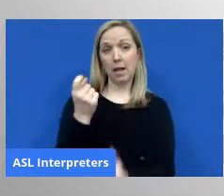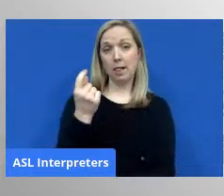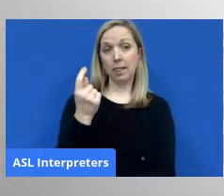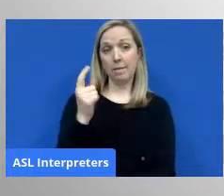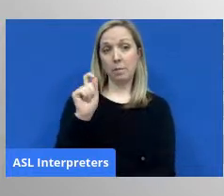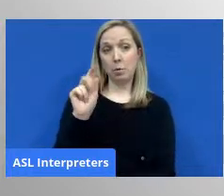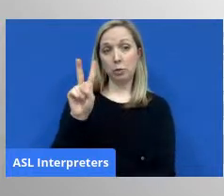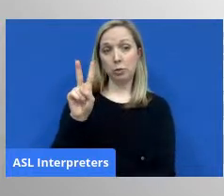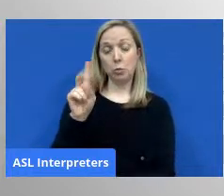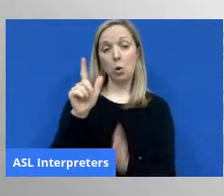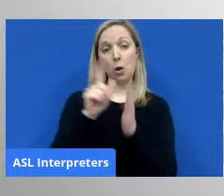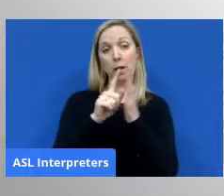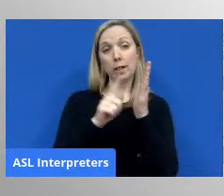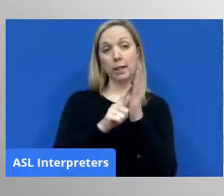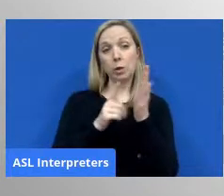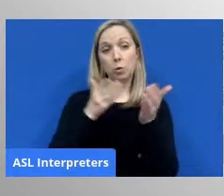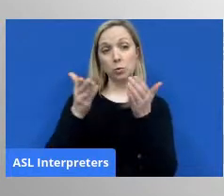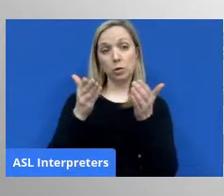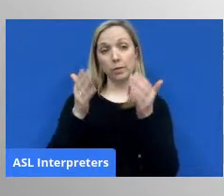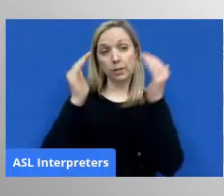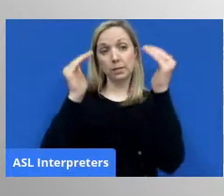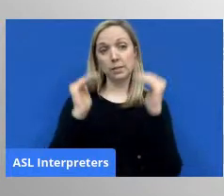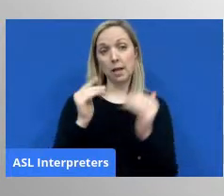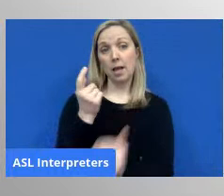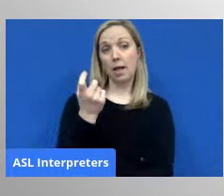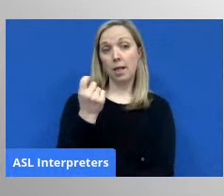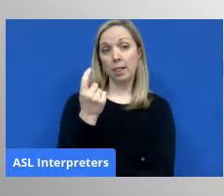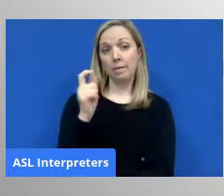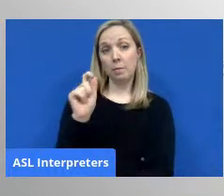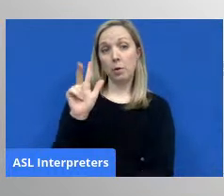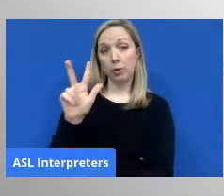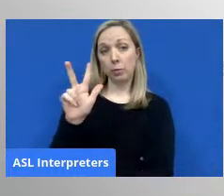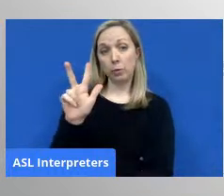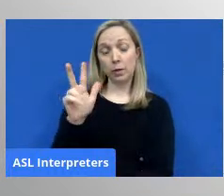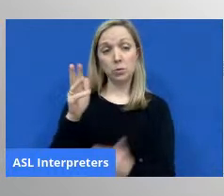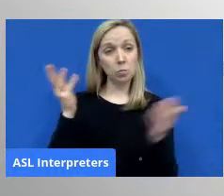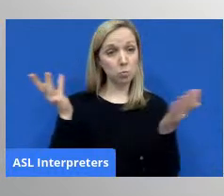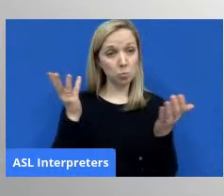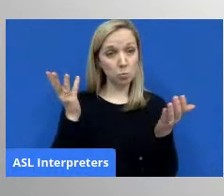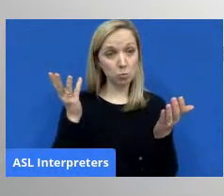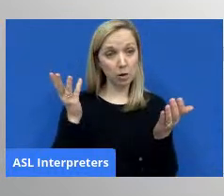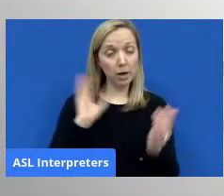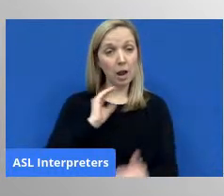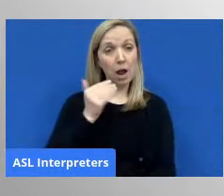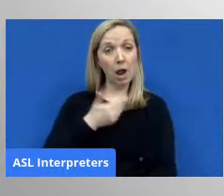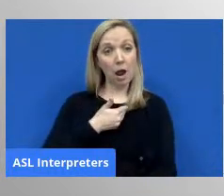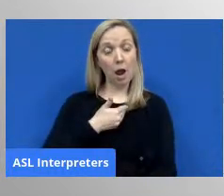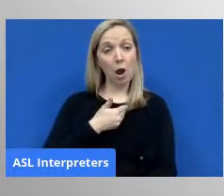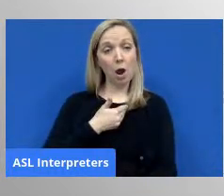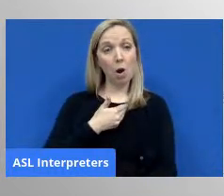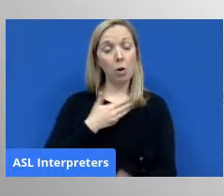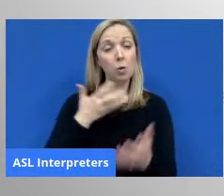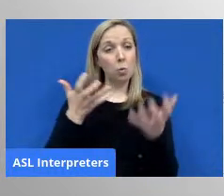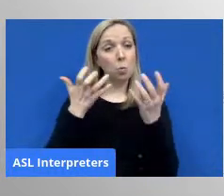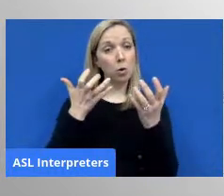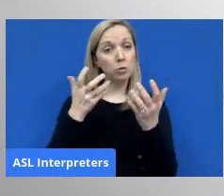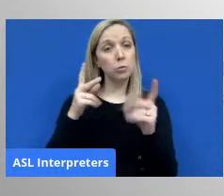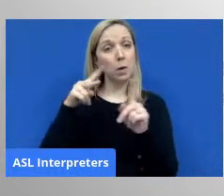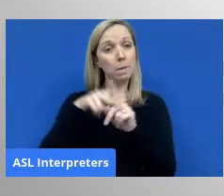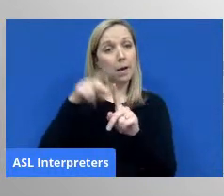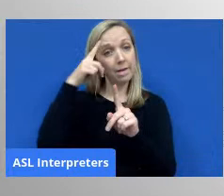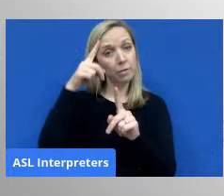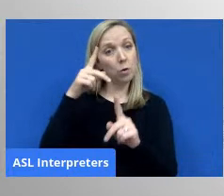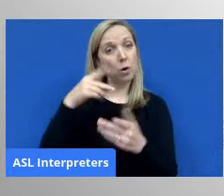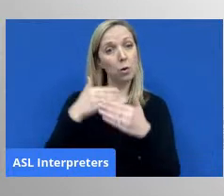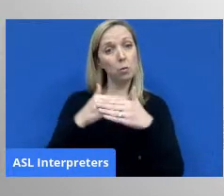are the legal services. Item 11.3 is our intent to apply for a pre-K transition